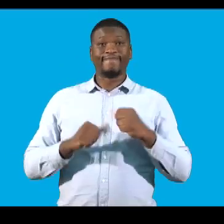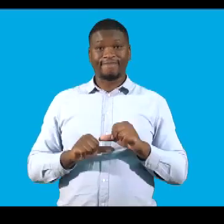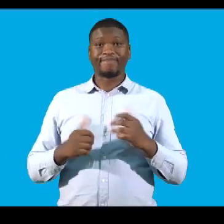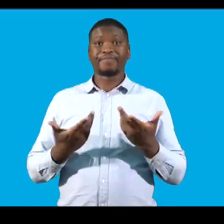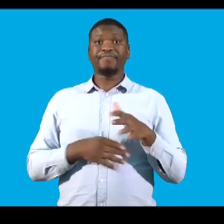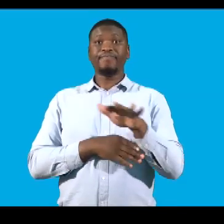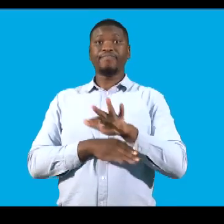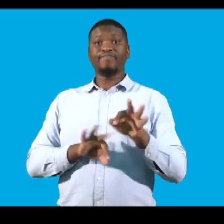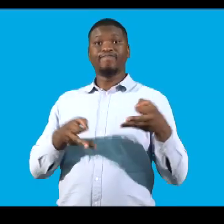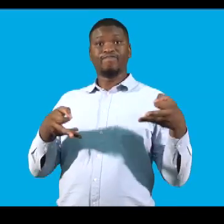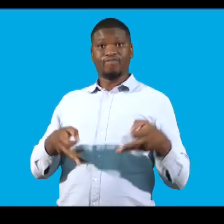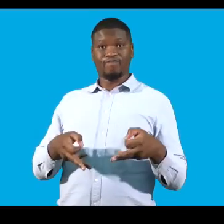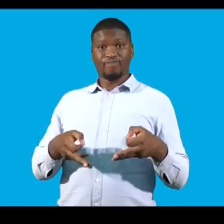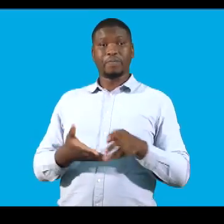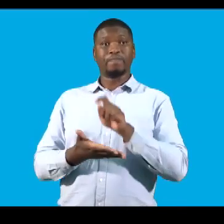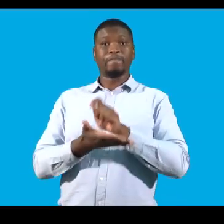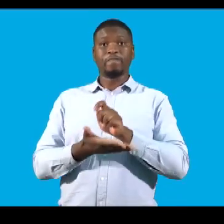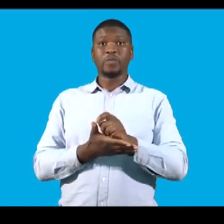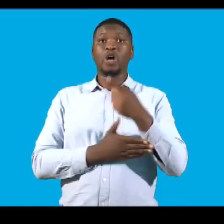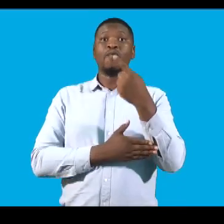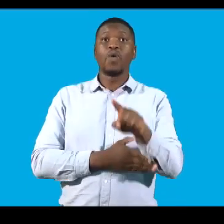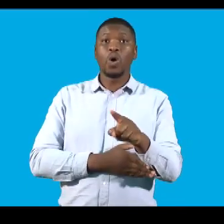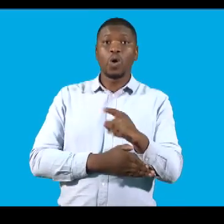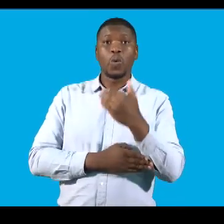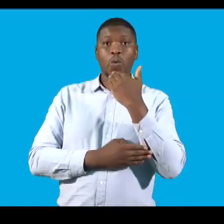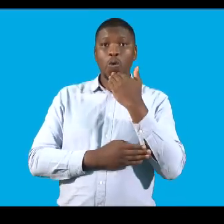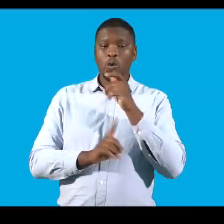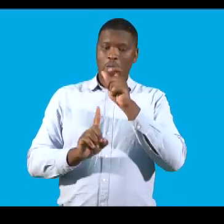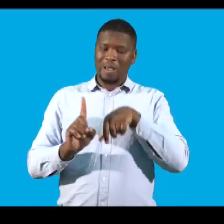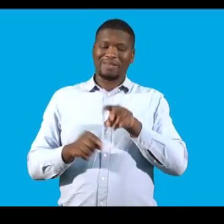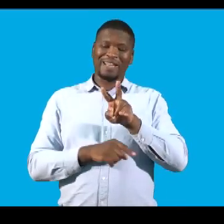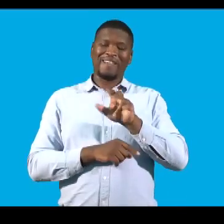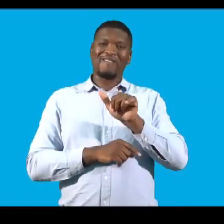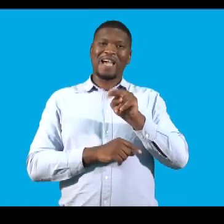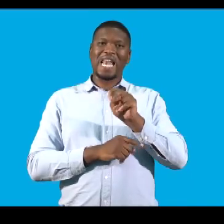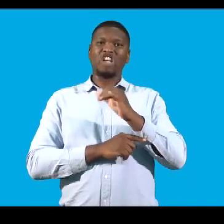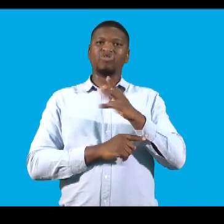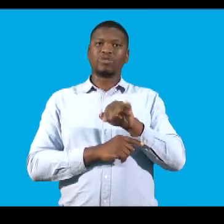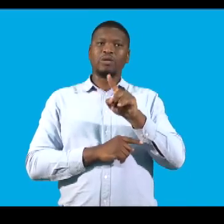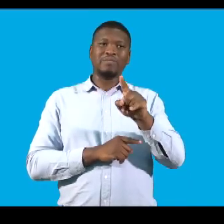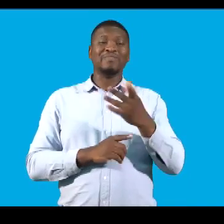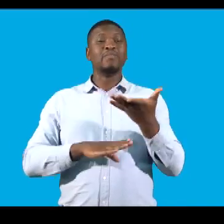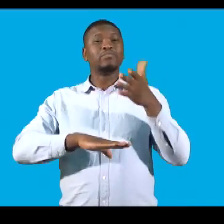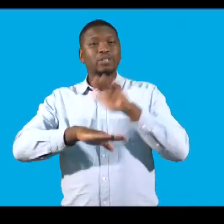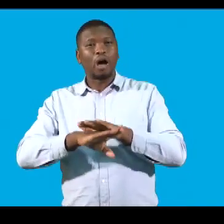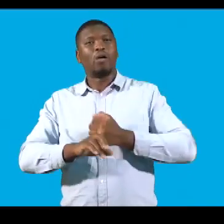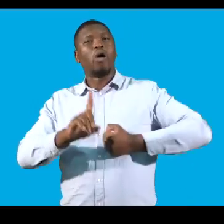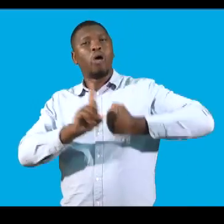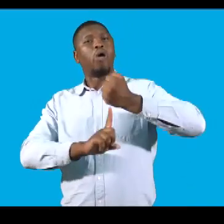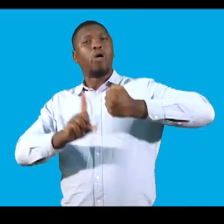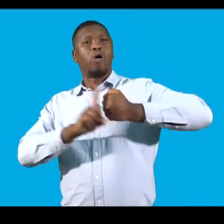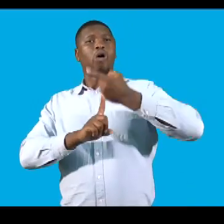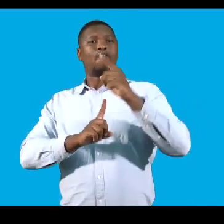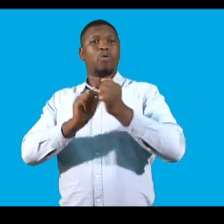At a Funeral by Dennis Brutus is written for, specifically, Valencia Majombozi, who died fighting for her freedom.